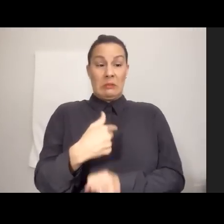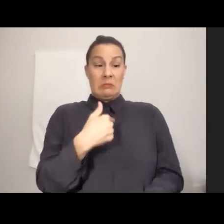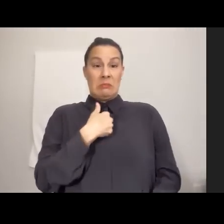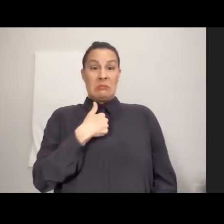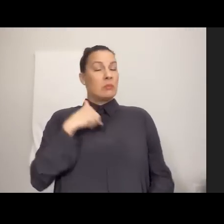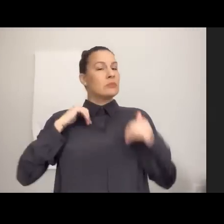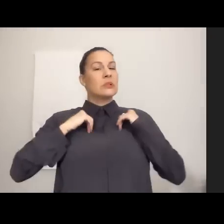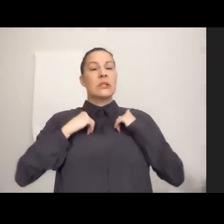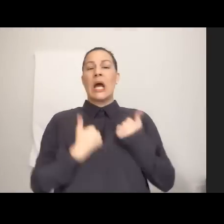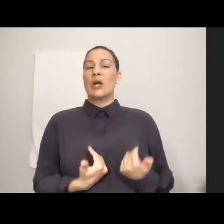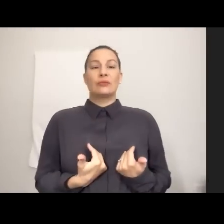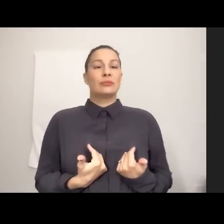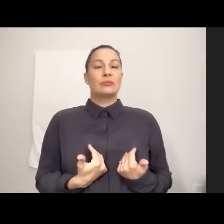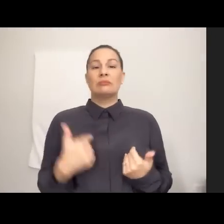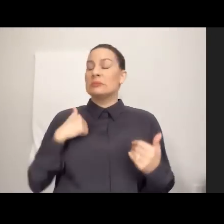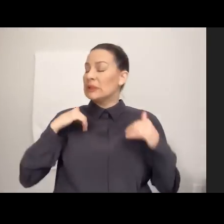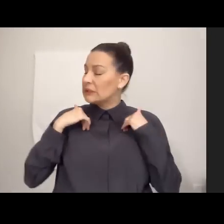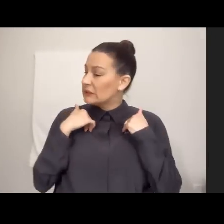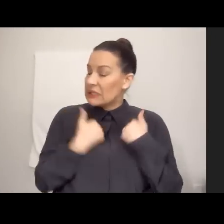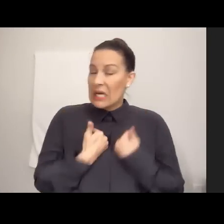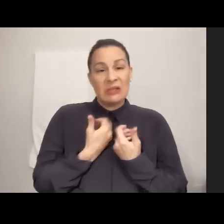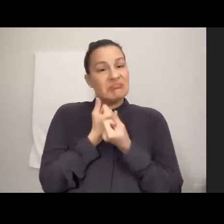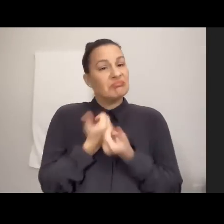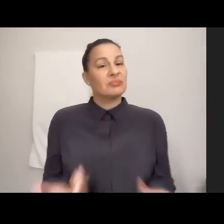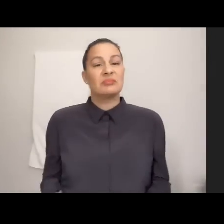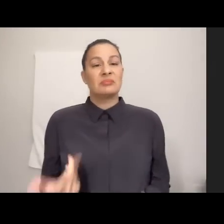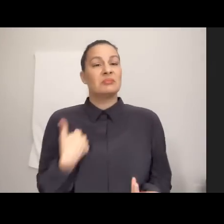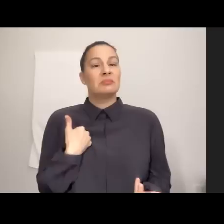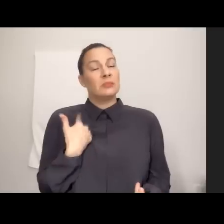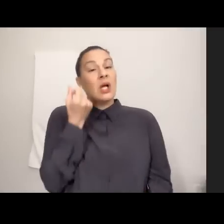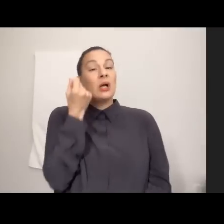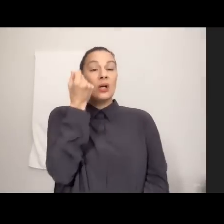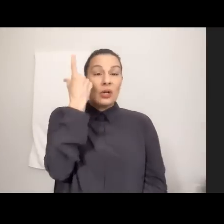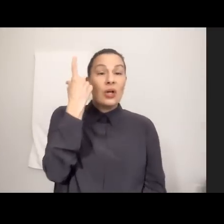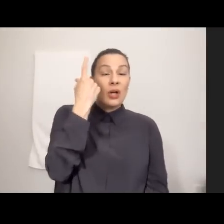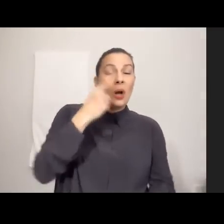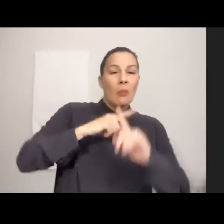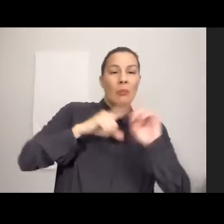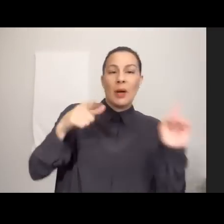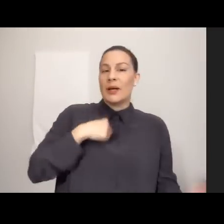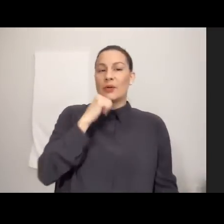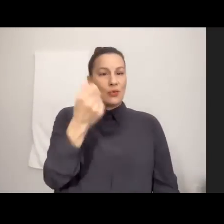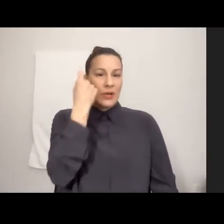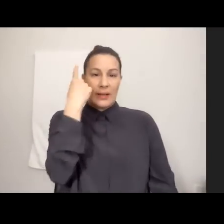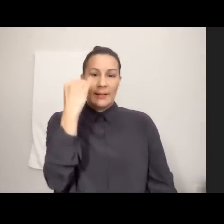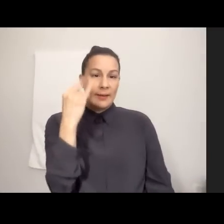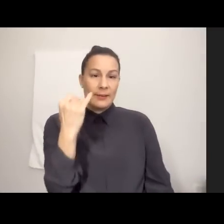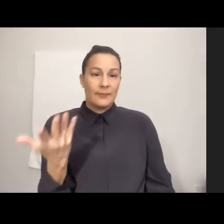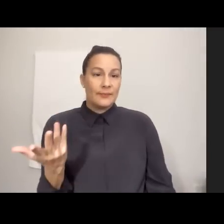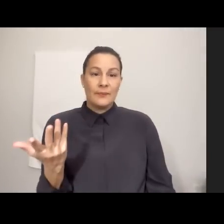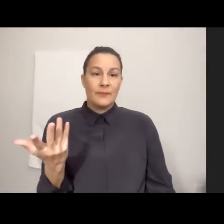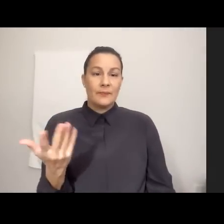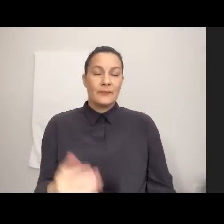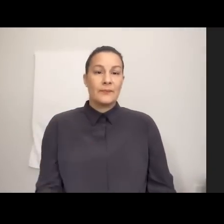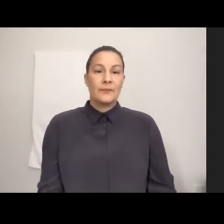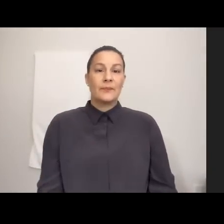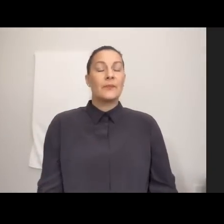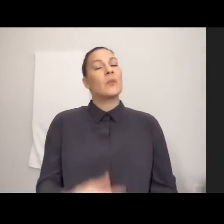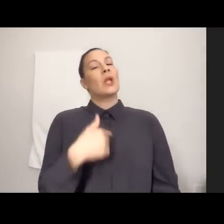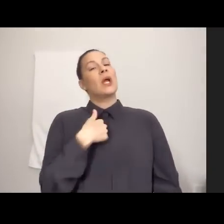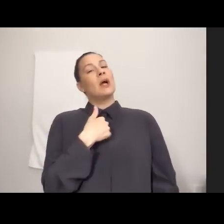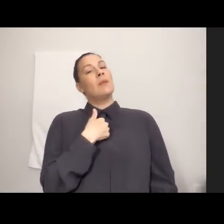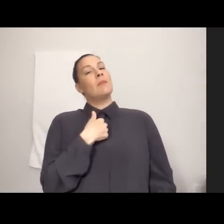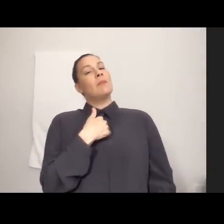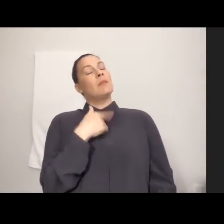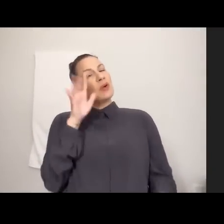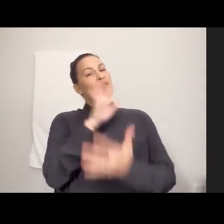I'm tired. I get it, but I don't get it. I'm just